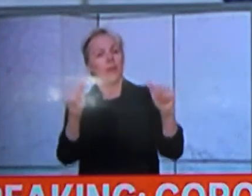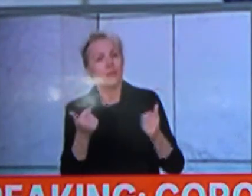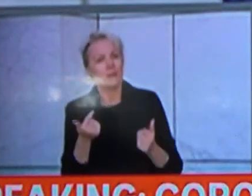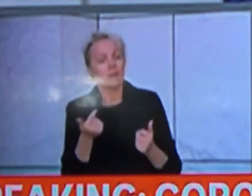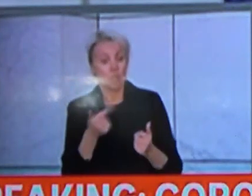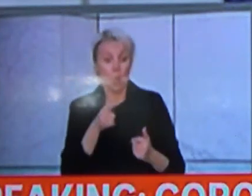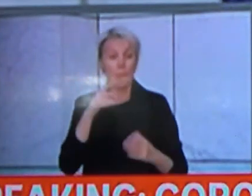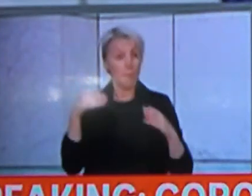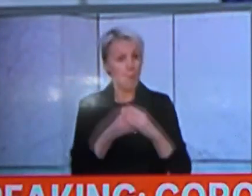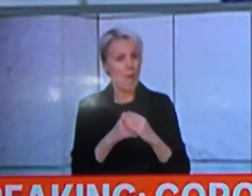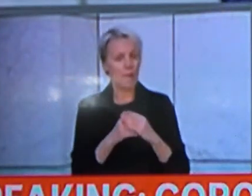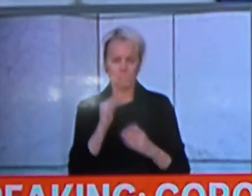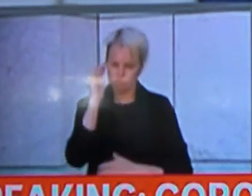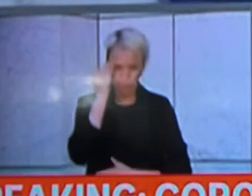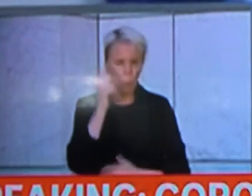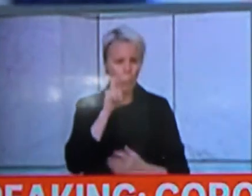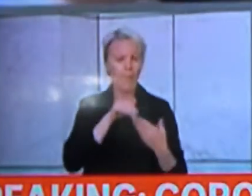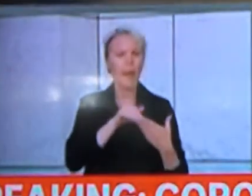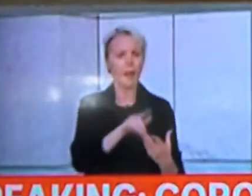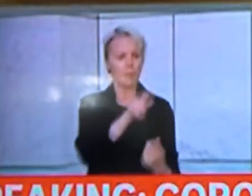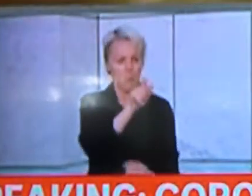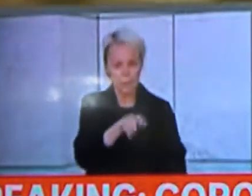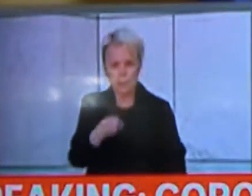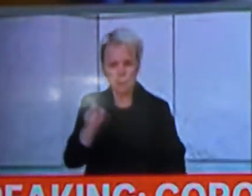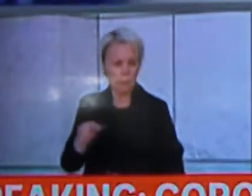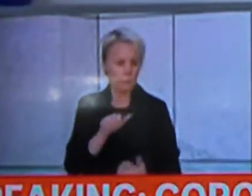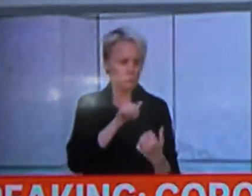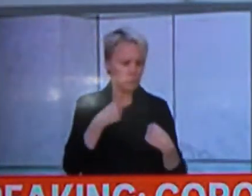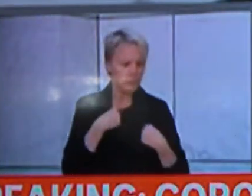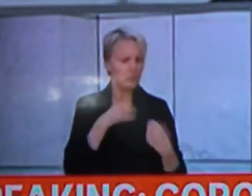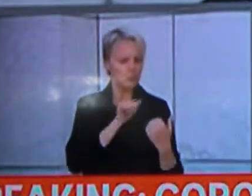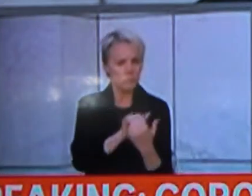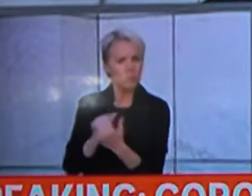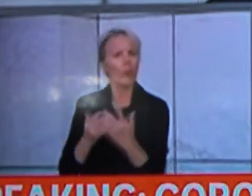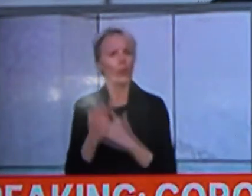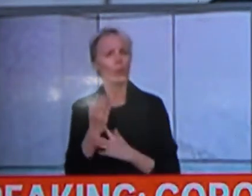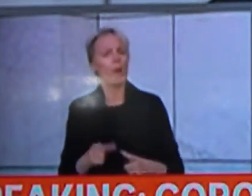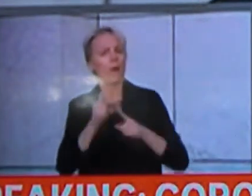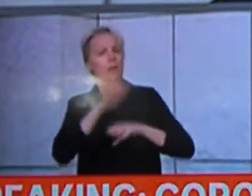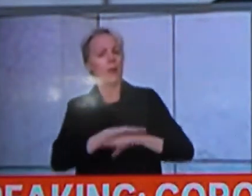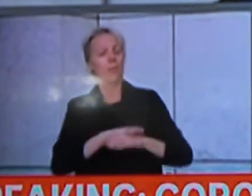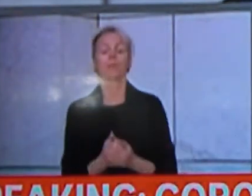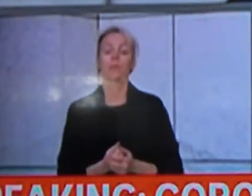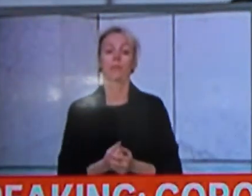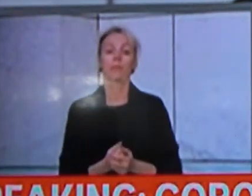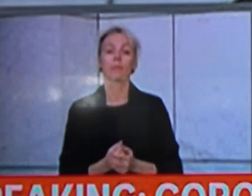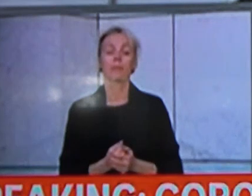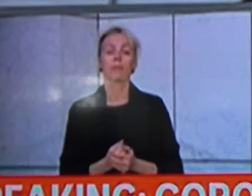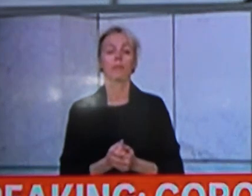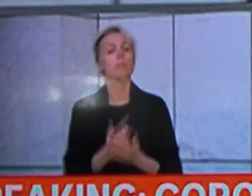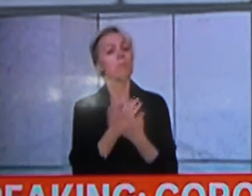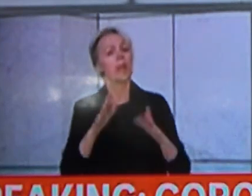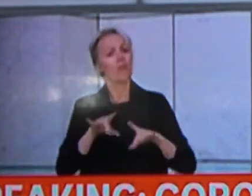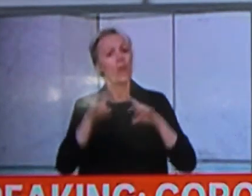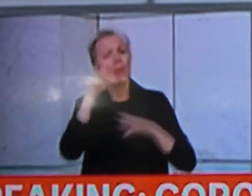through this very difficult period. So look, while Australians may be self-isolating in many cases and keeping